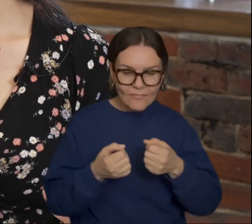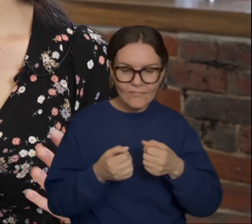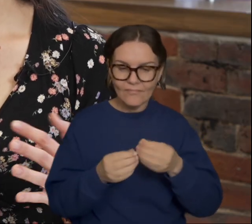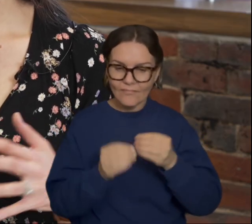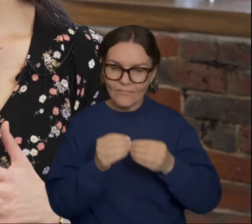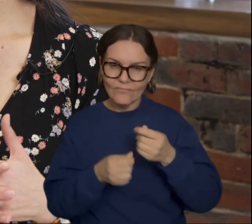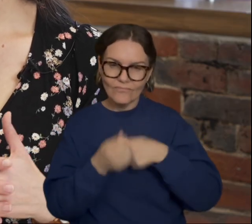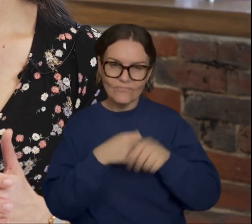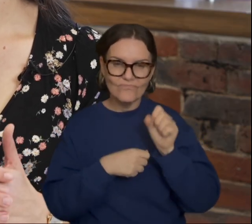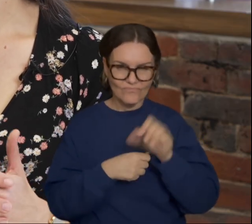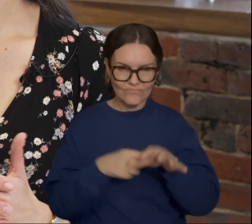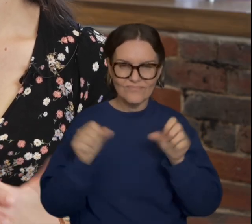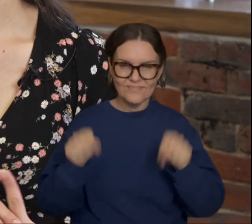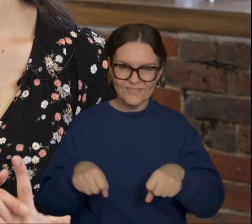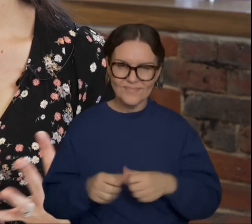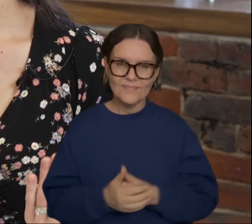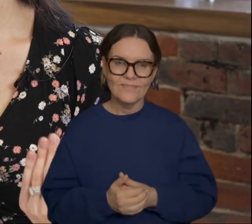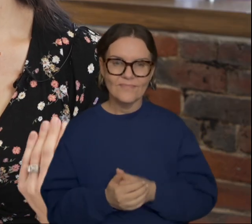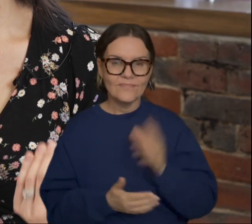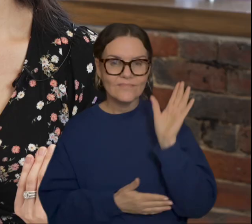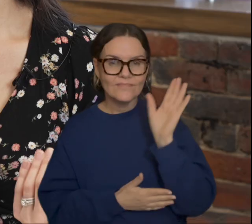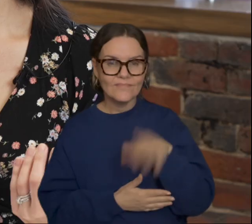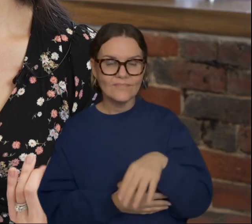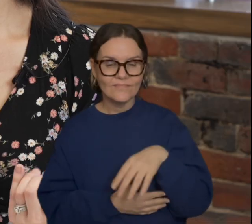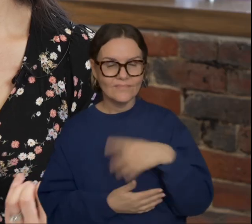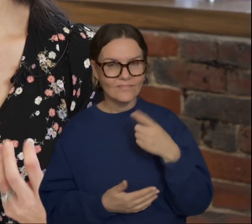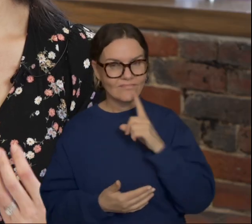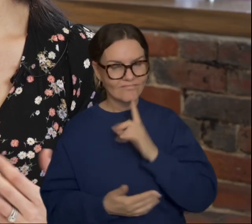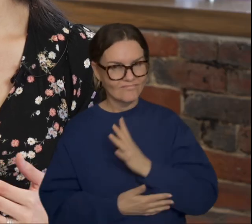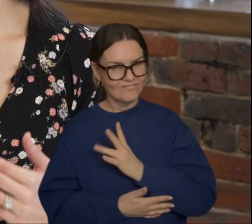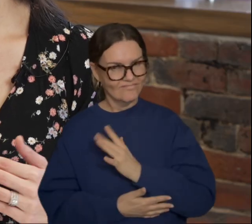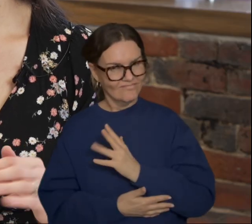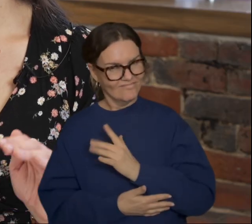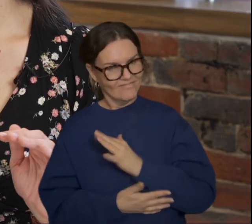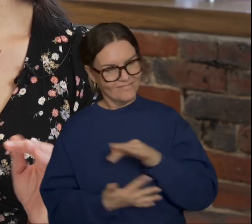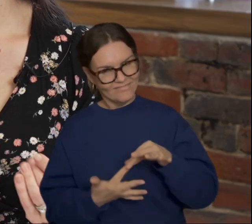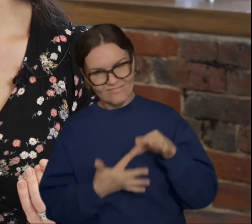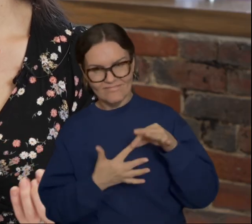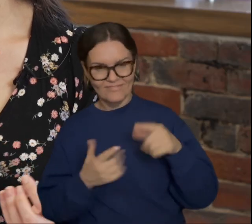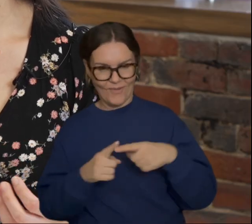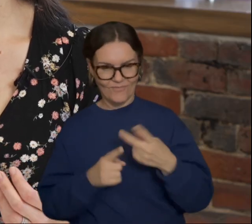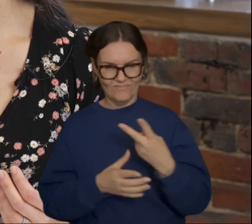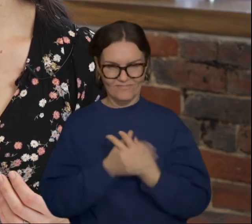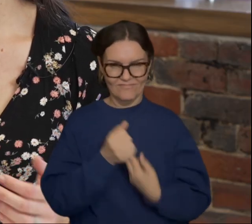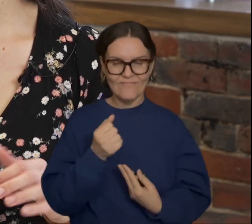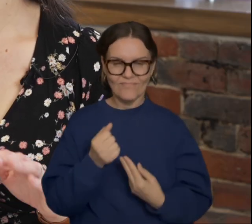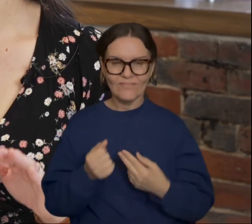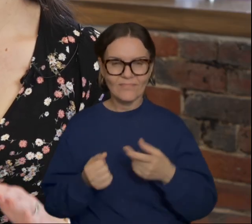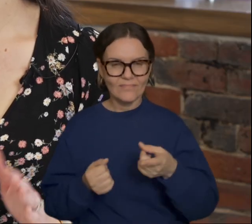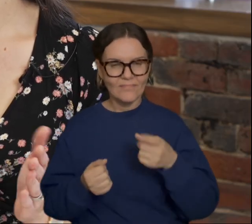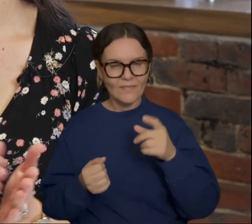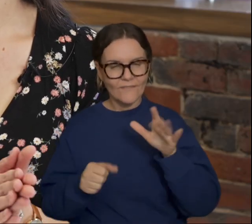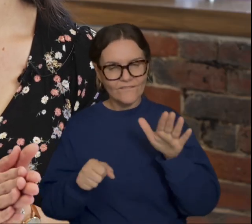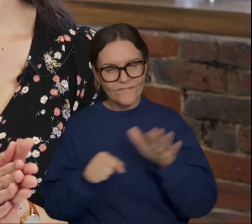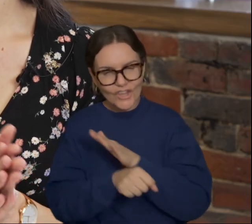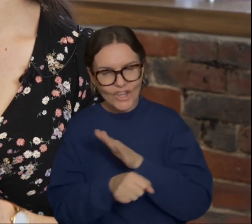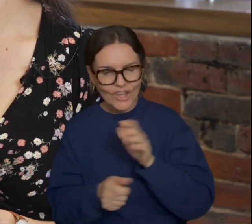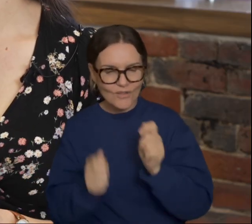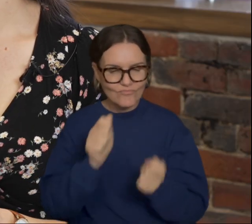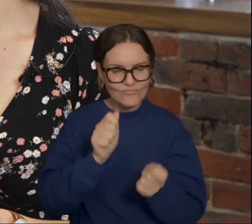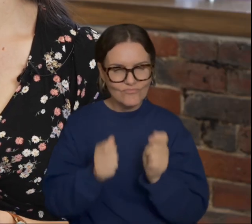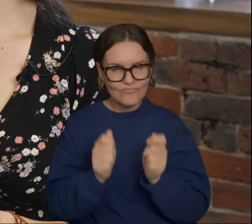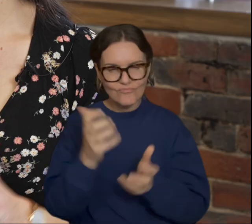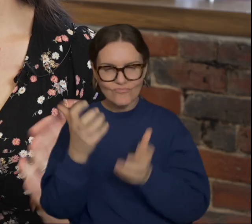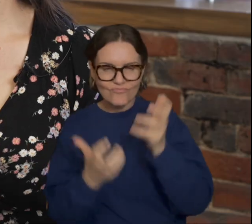same way. One really great special feature of these pumps is that they are fully customizable. So in both massage